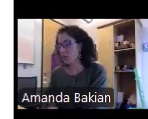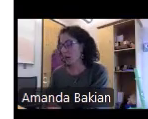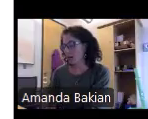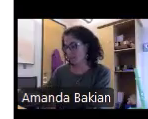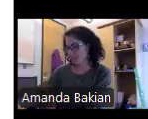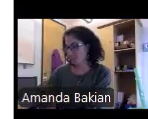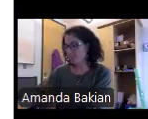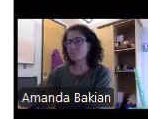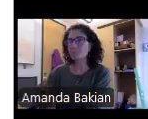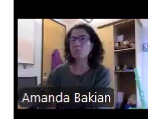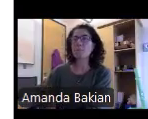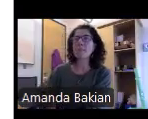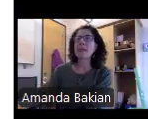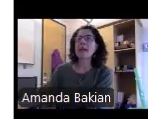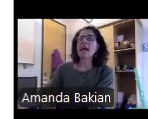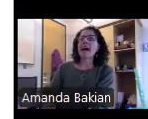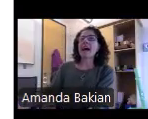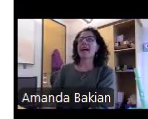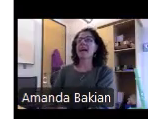University of Utah.